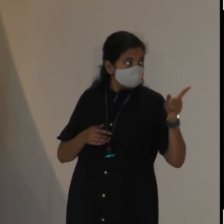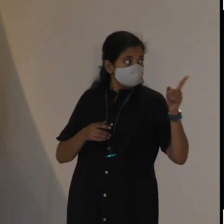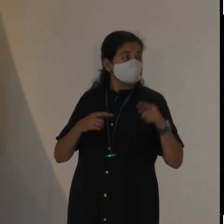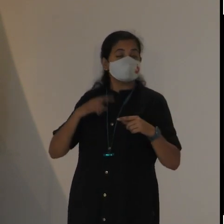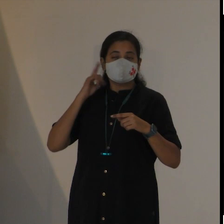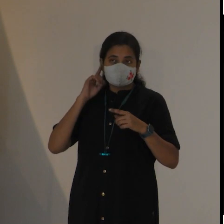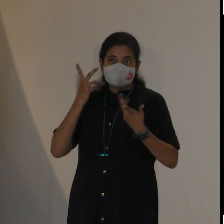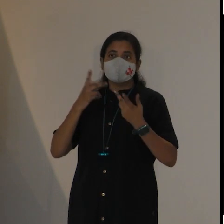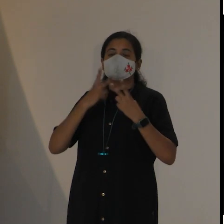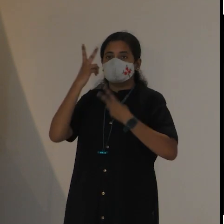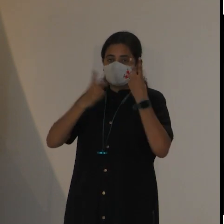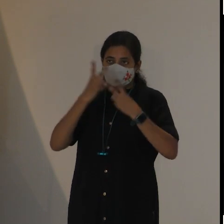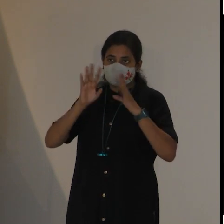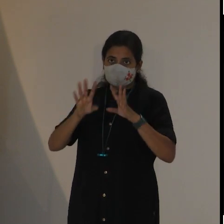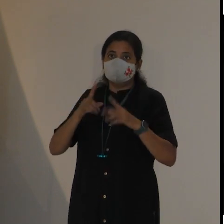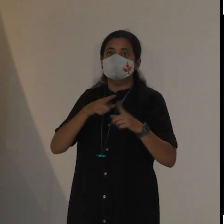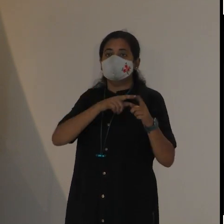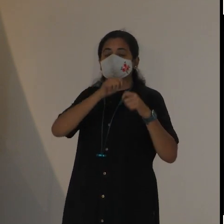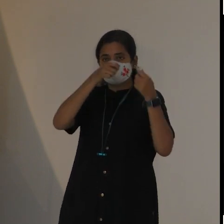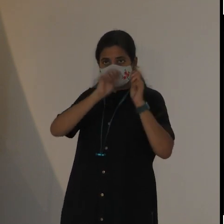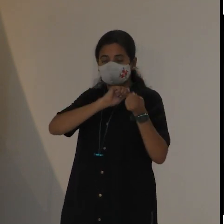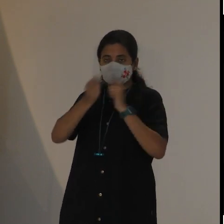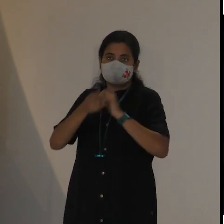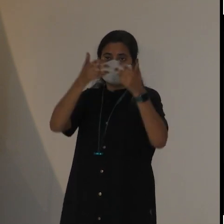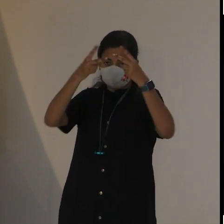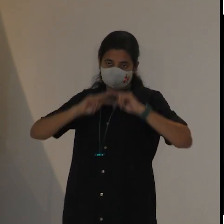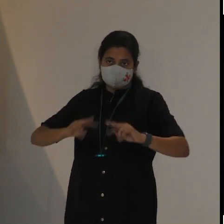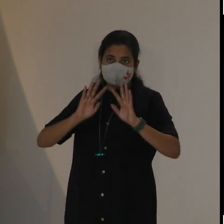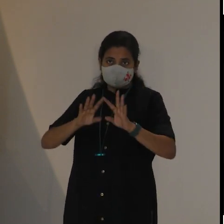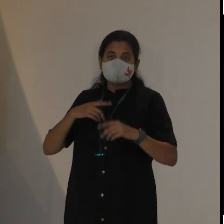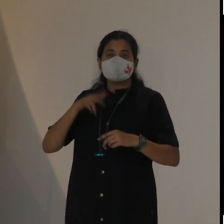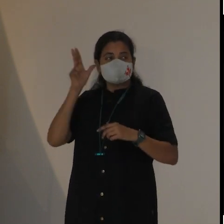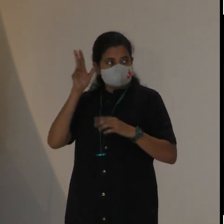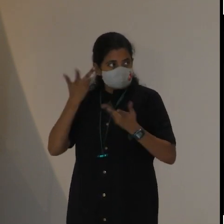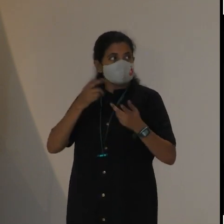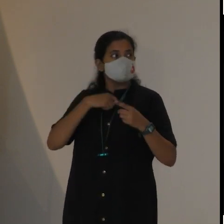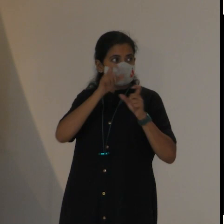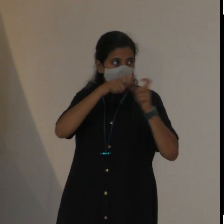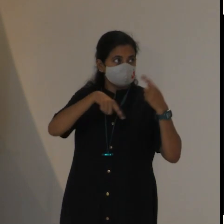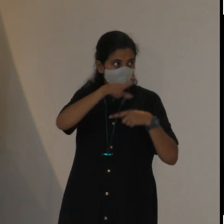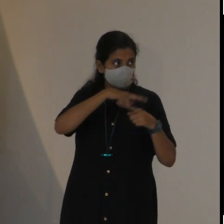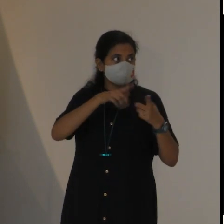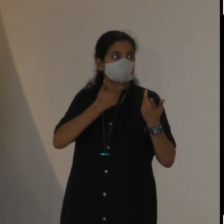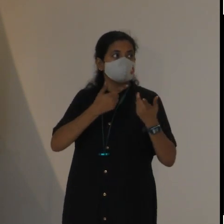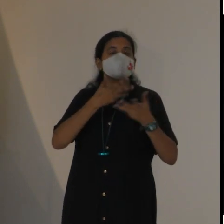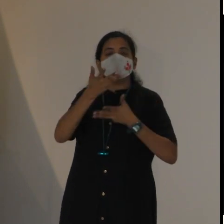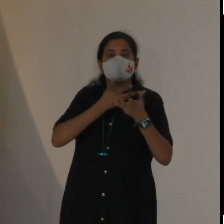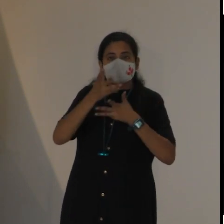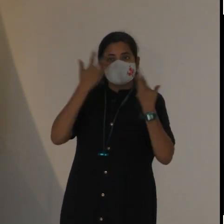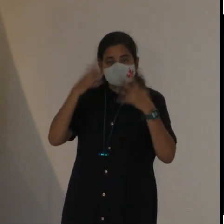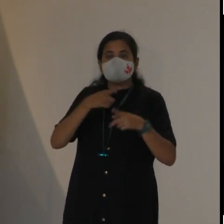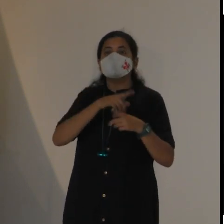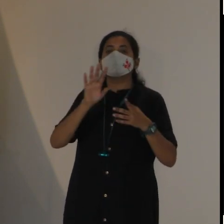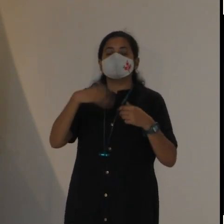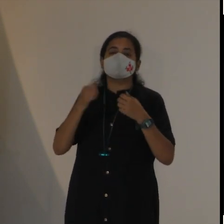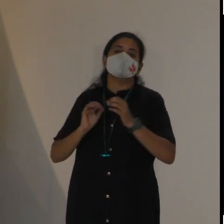museum guide, which are in the format of podcasts, something you will be hearing with all my co-panelists a lot today, the format of podcasts and why it's